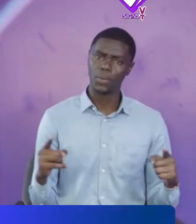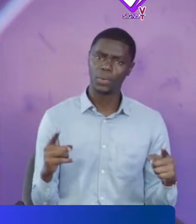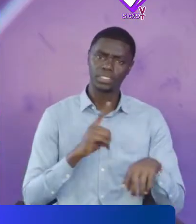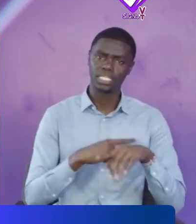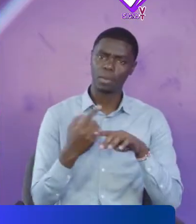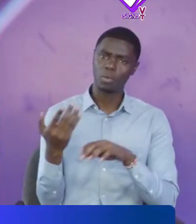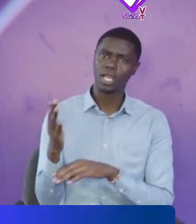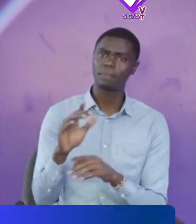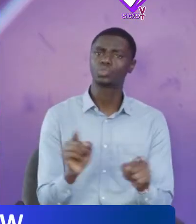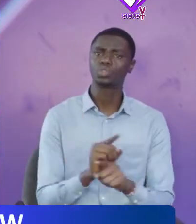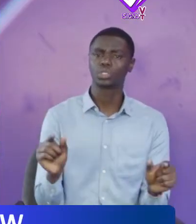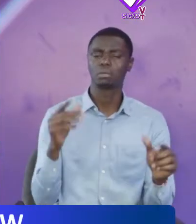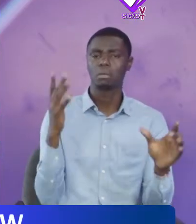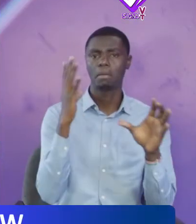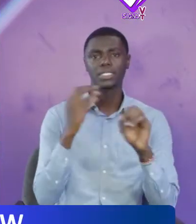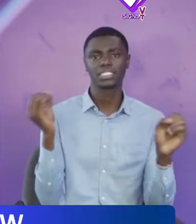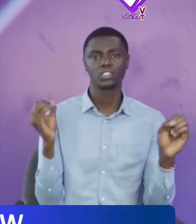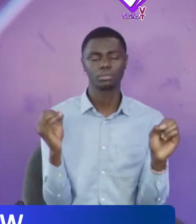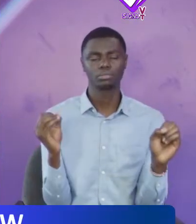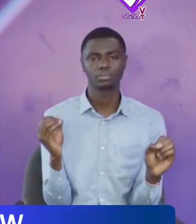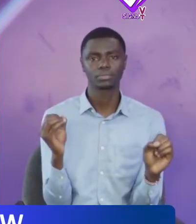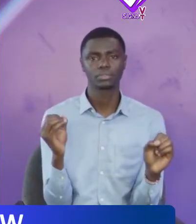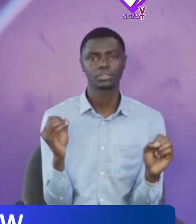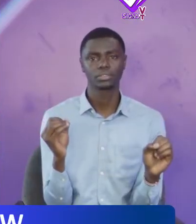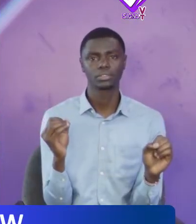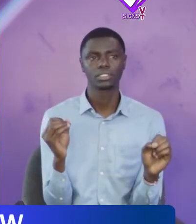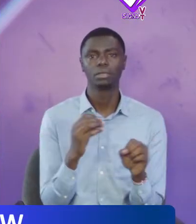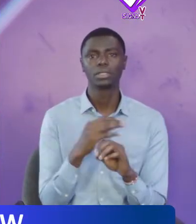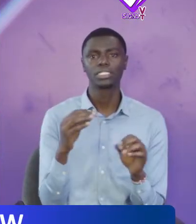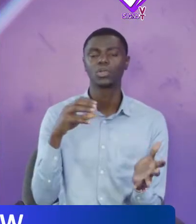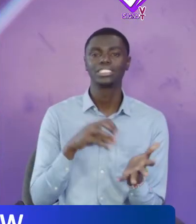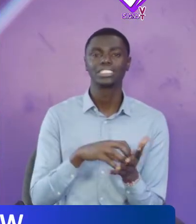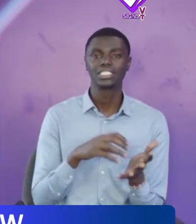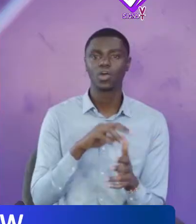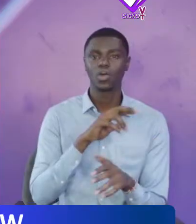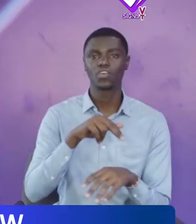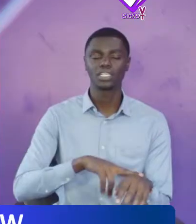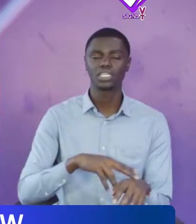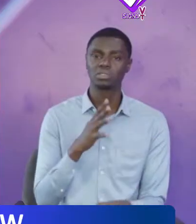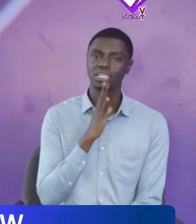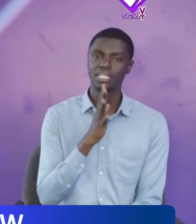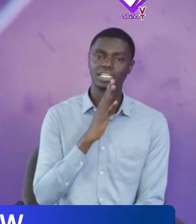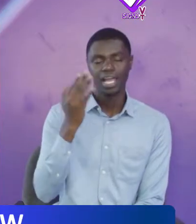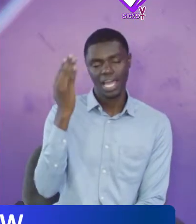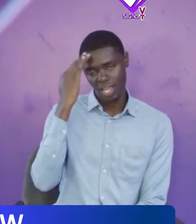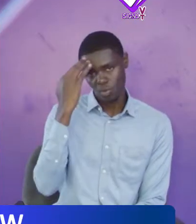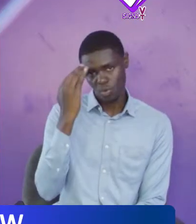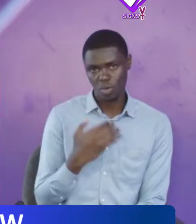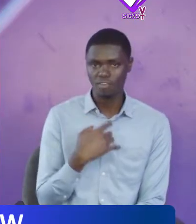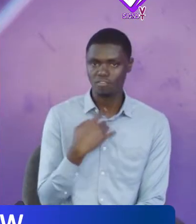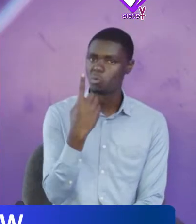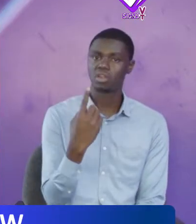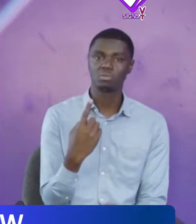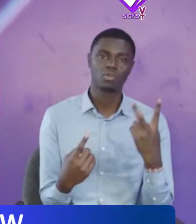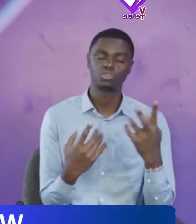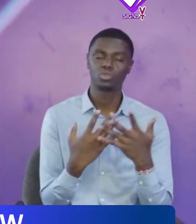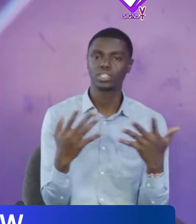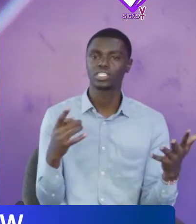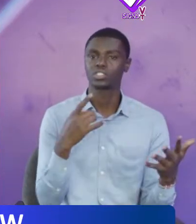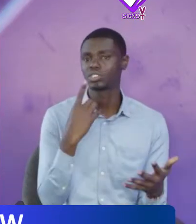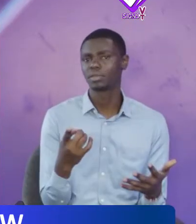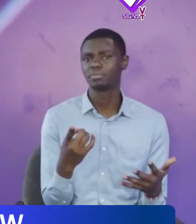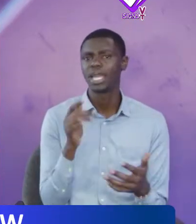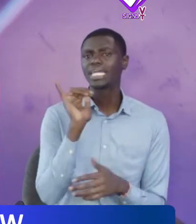quickly, the presidential State of the Nation address. I know you have a one or two things to say about that. Yeah. And